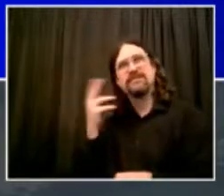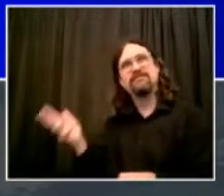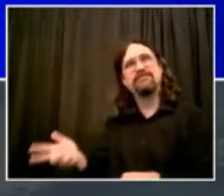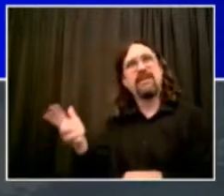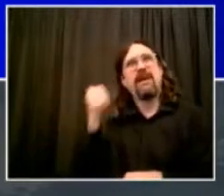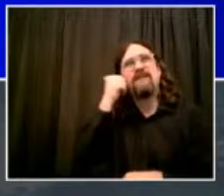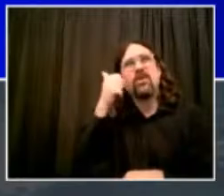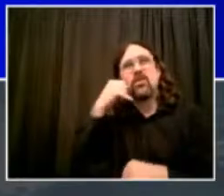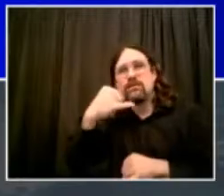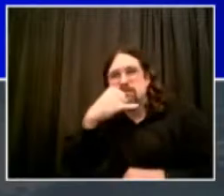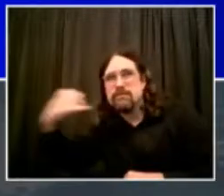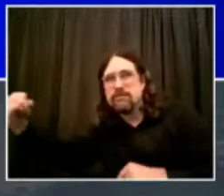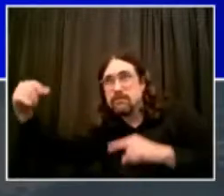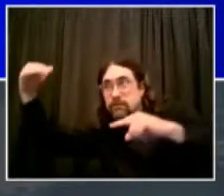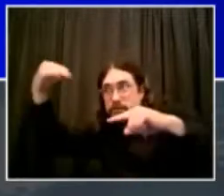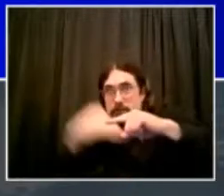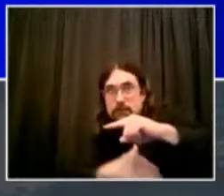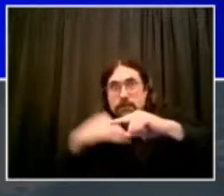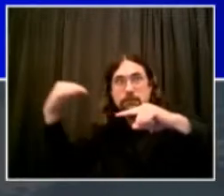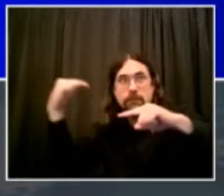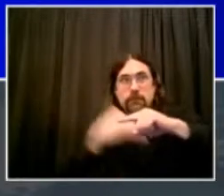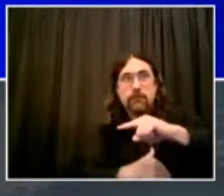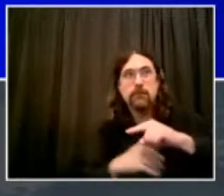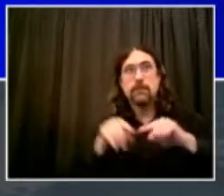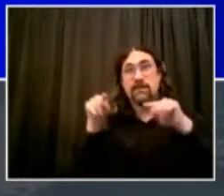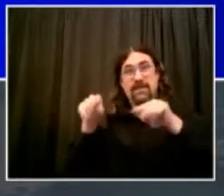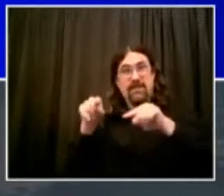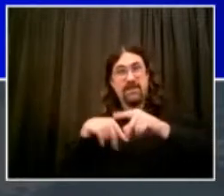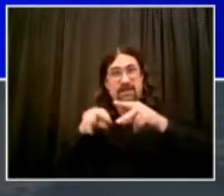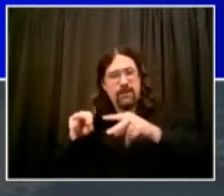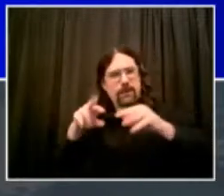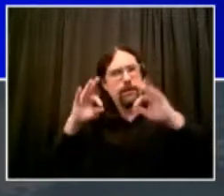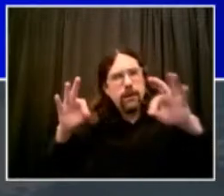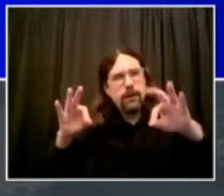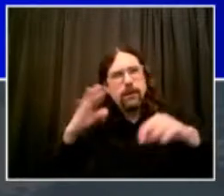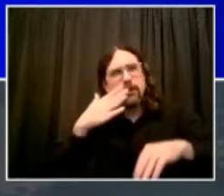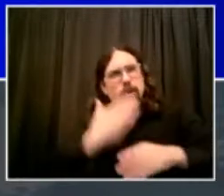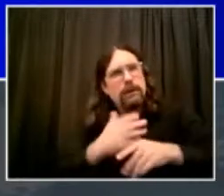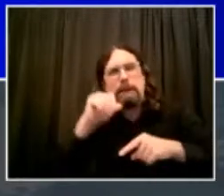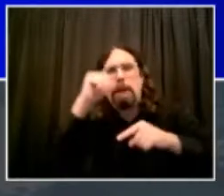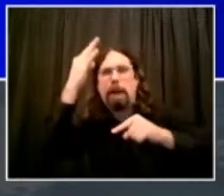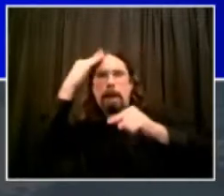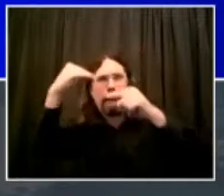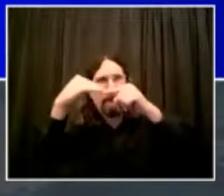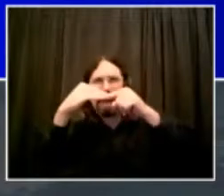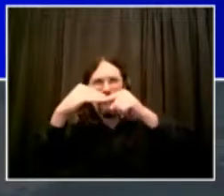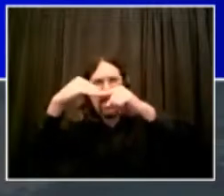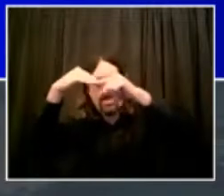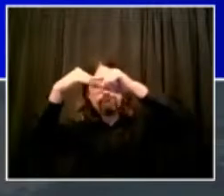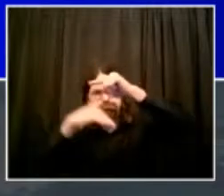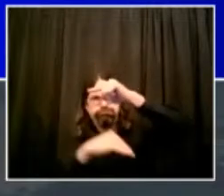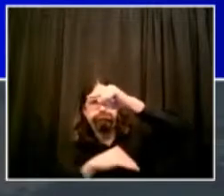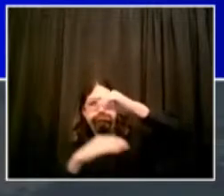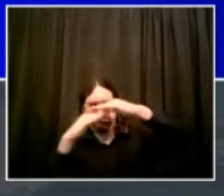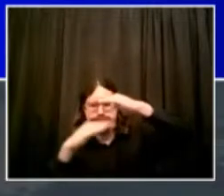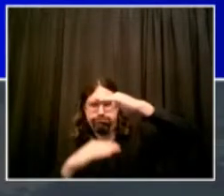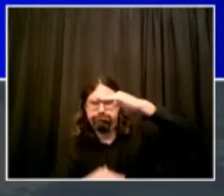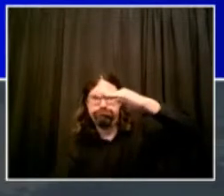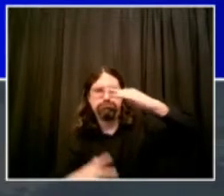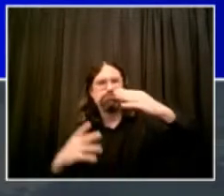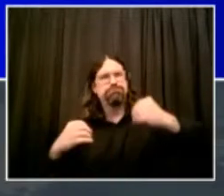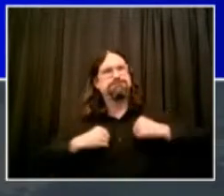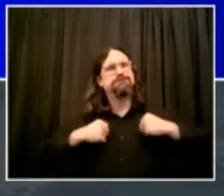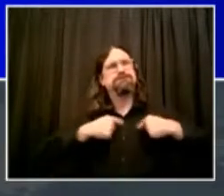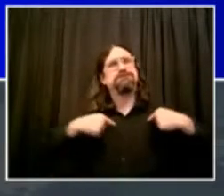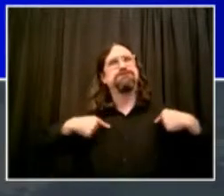hope that things are moving in the right direction. Let's go over the indicators today. First, the daily number of people admitted to hospitals